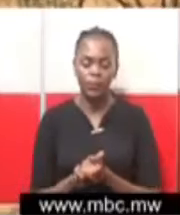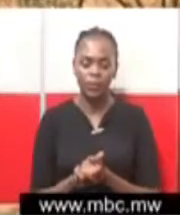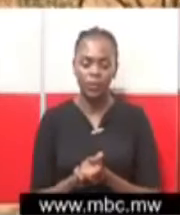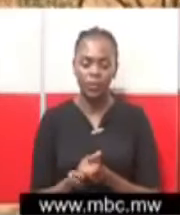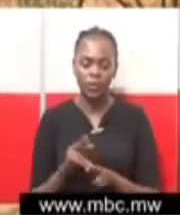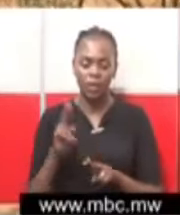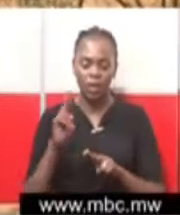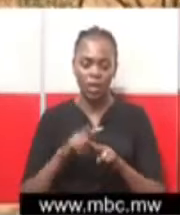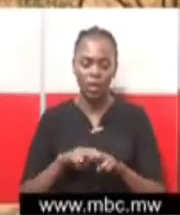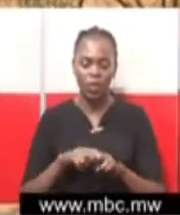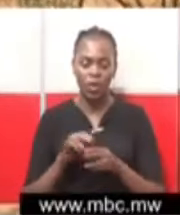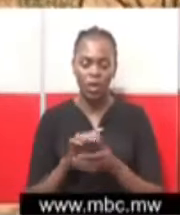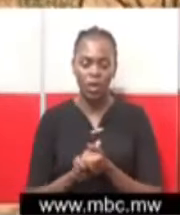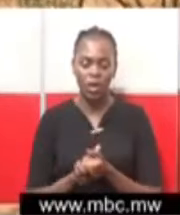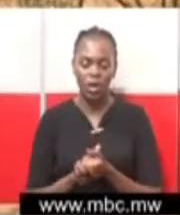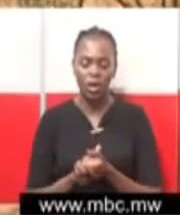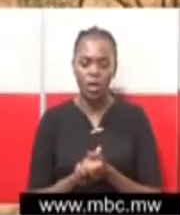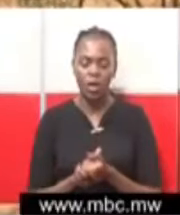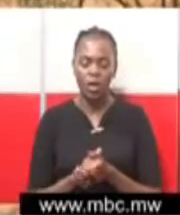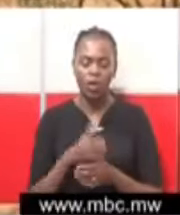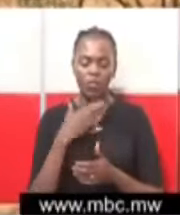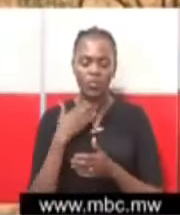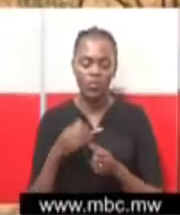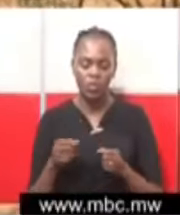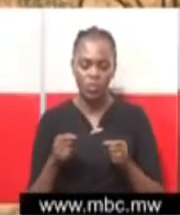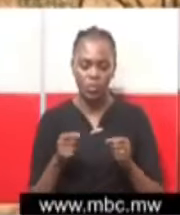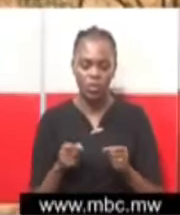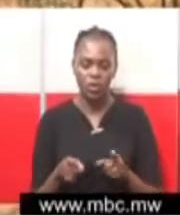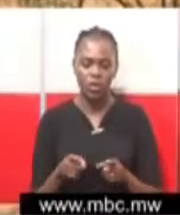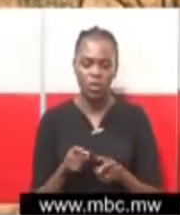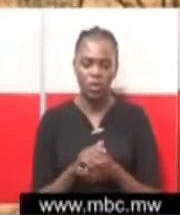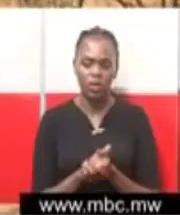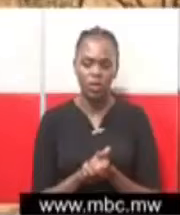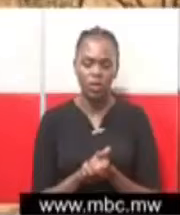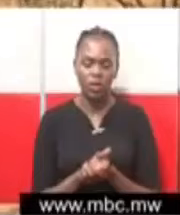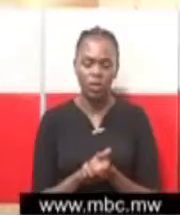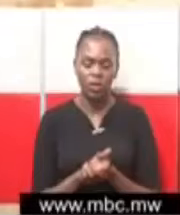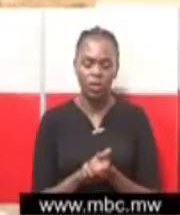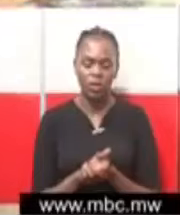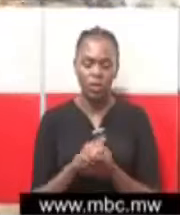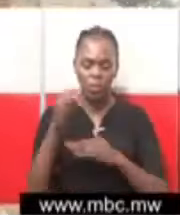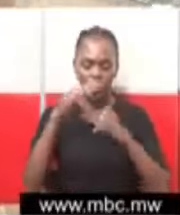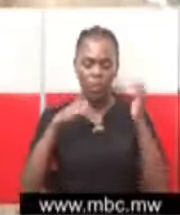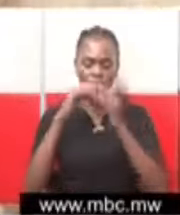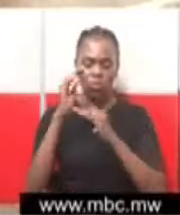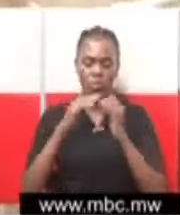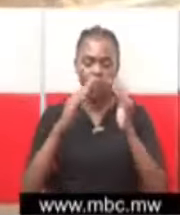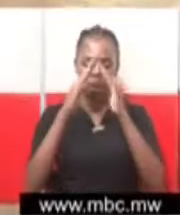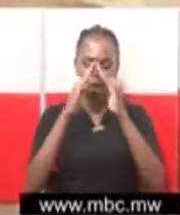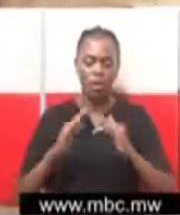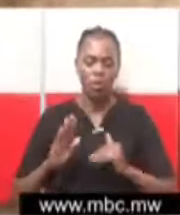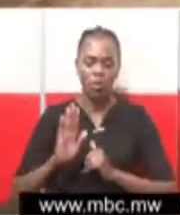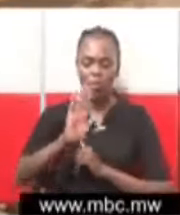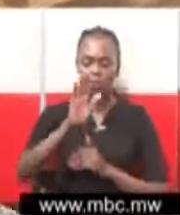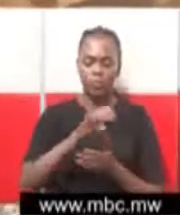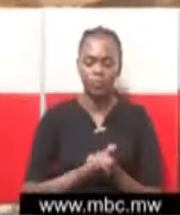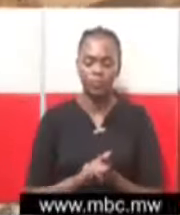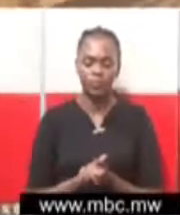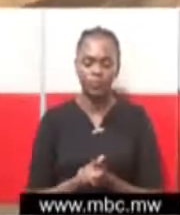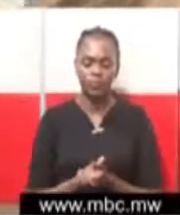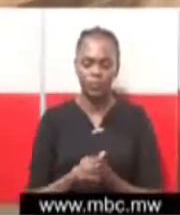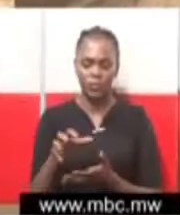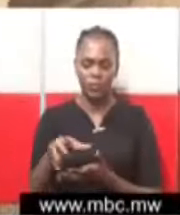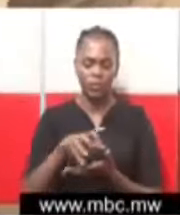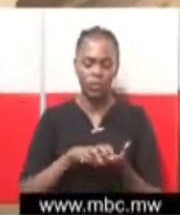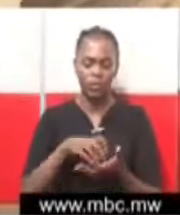verge of trying to start reconstructing their houses. Financial access for rural markets,